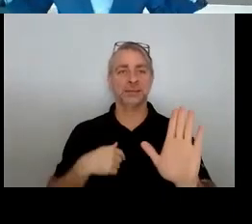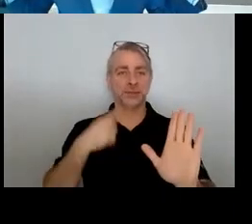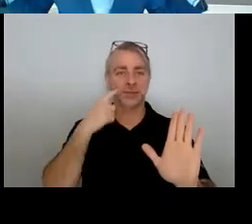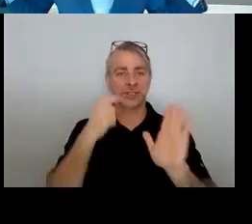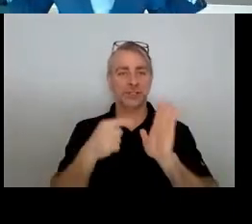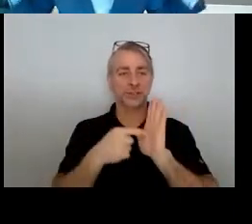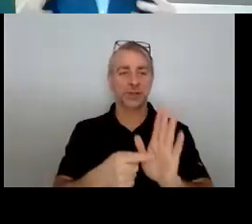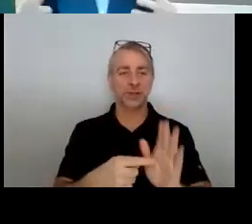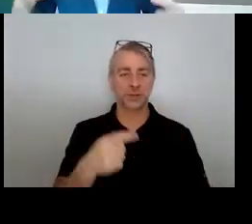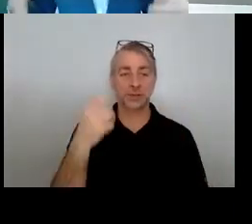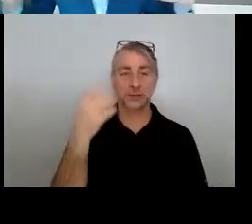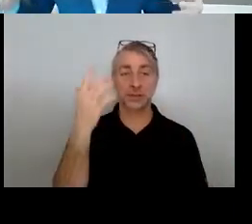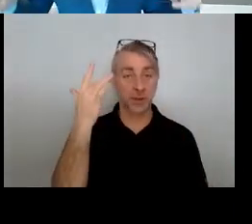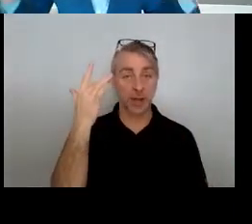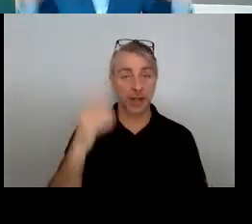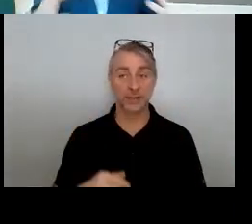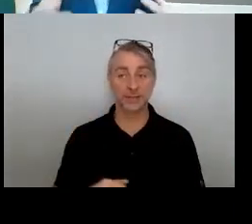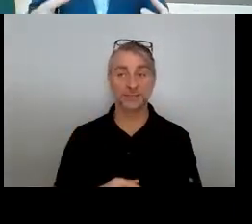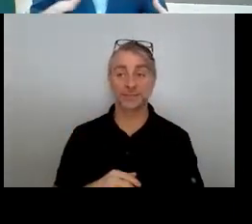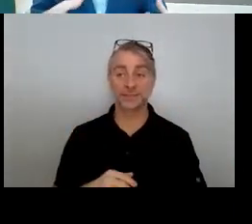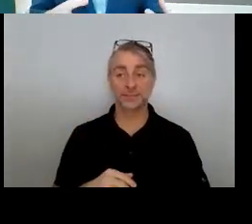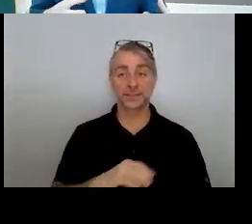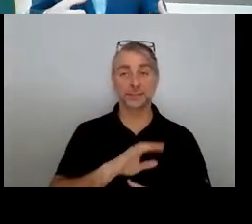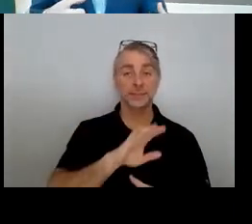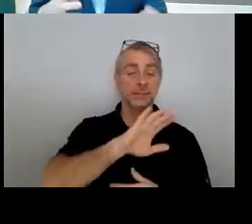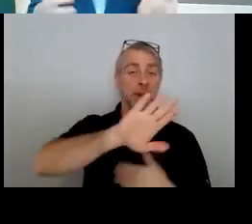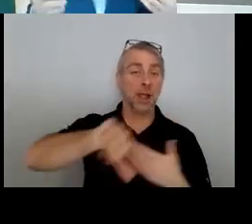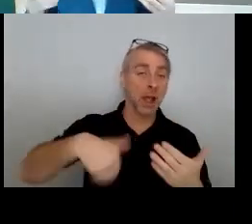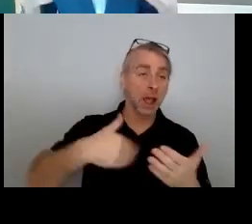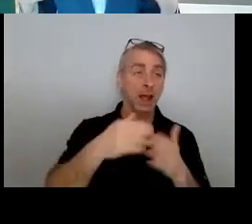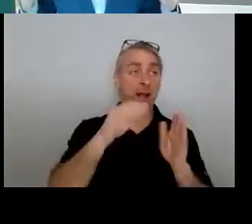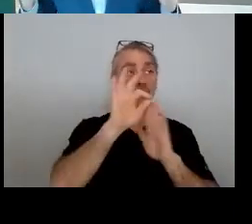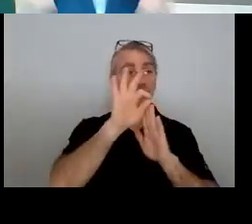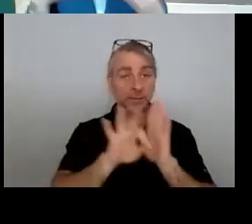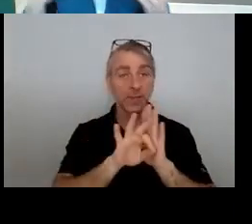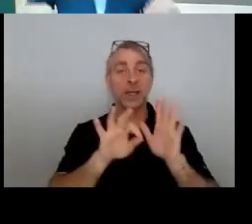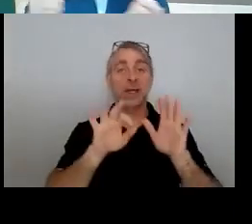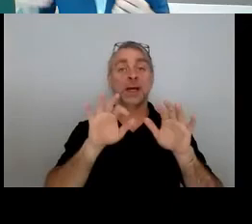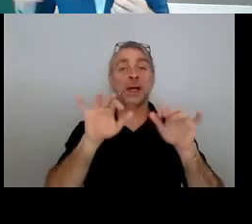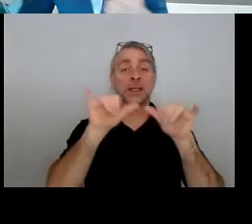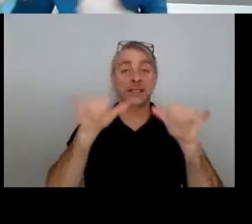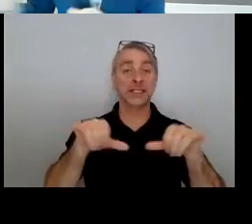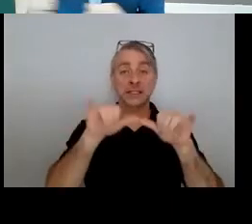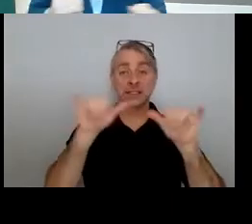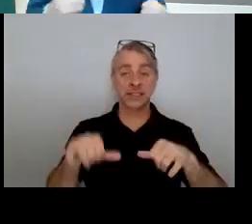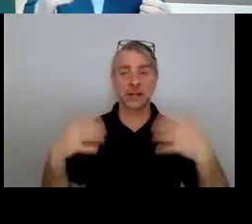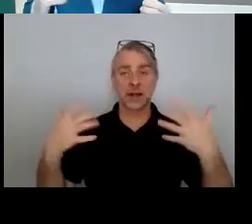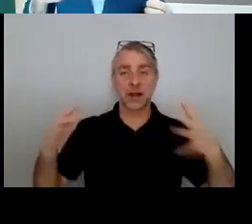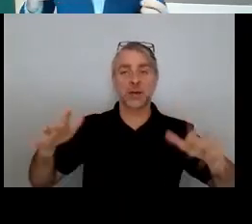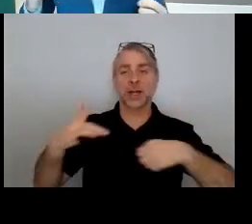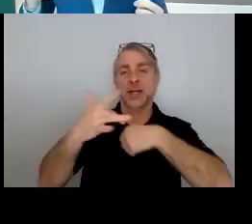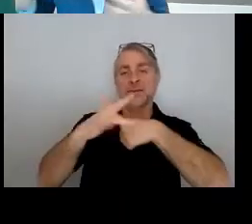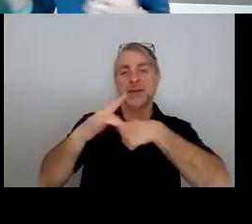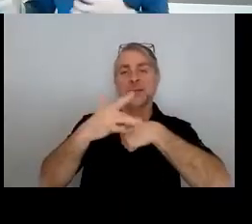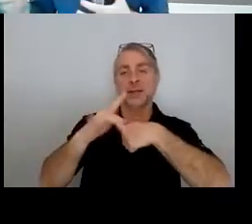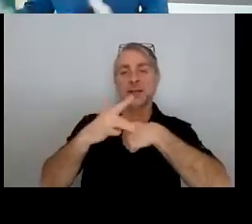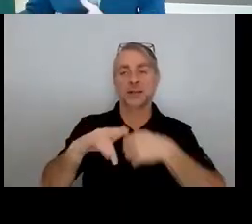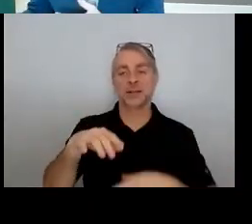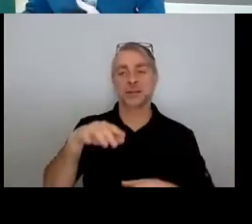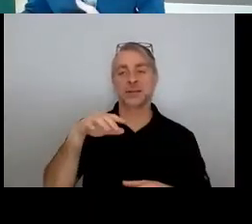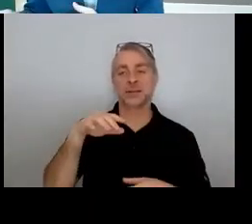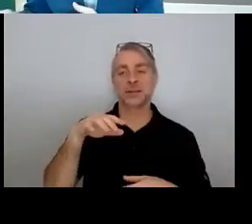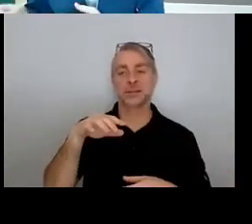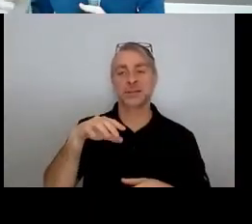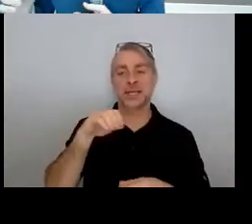because all of it is readily available for you in R, in Stata, to some extent